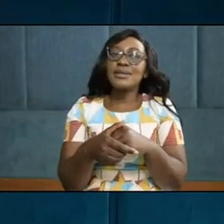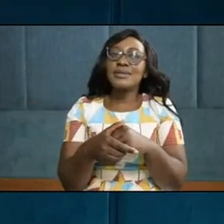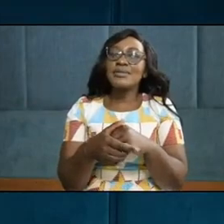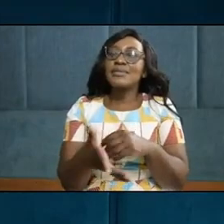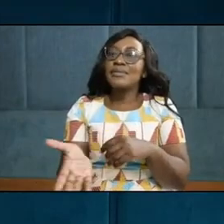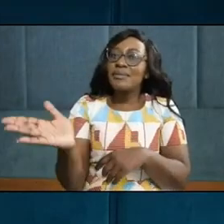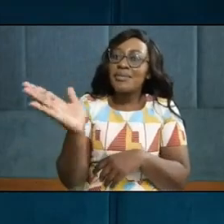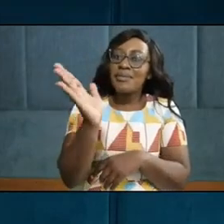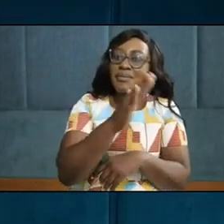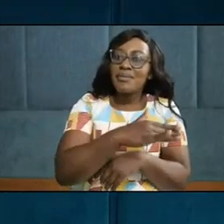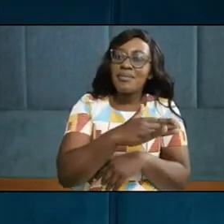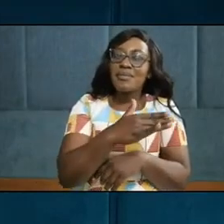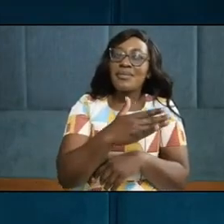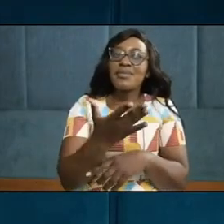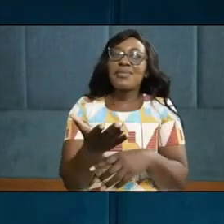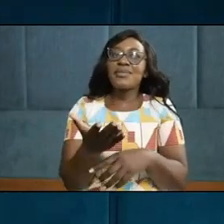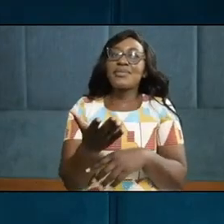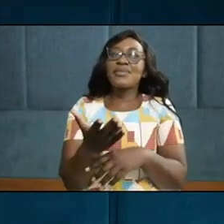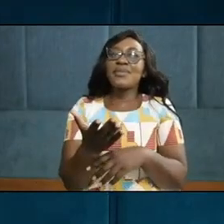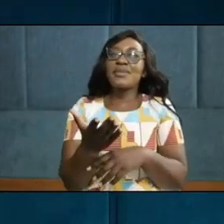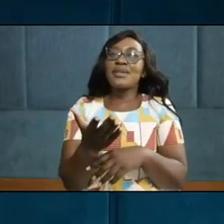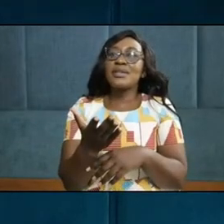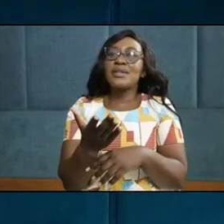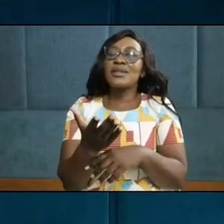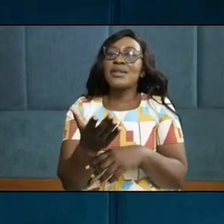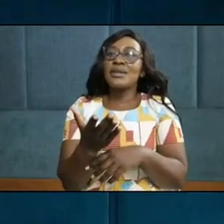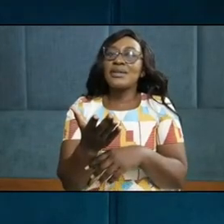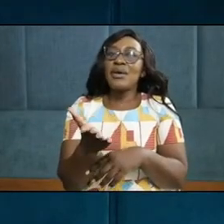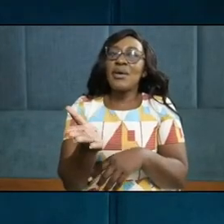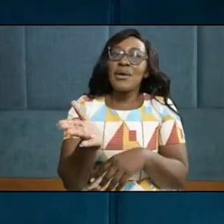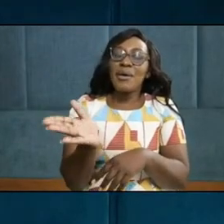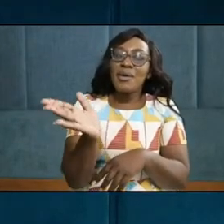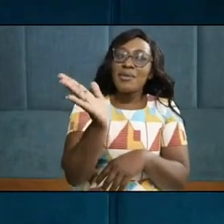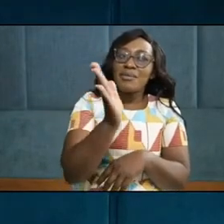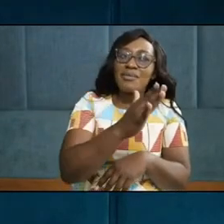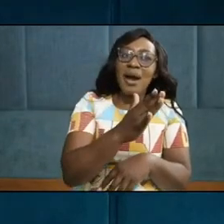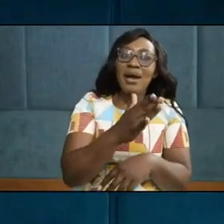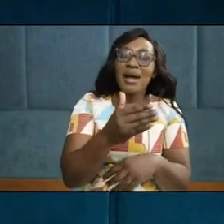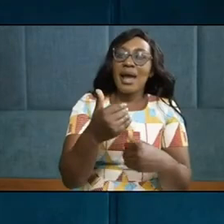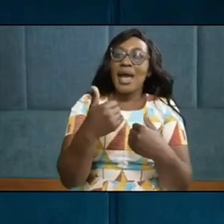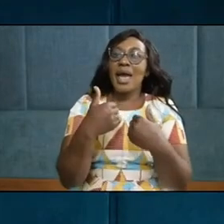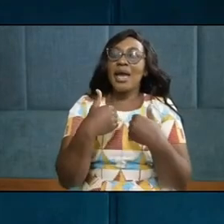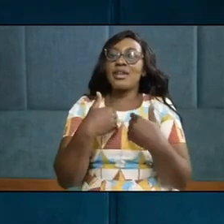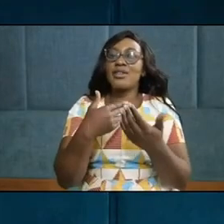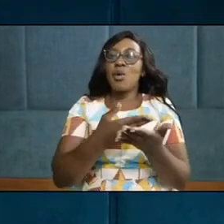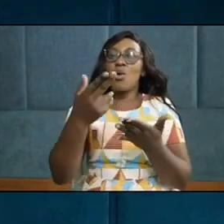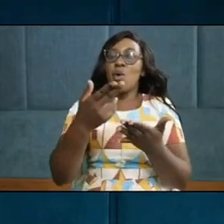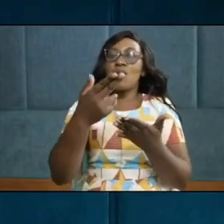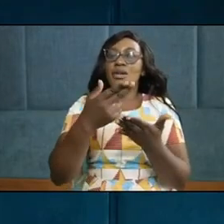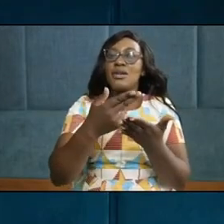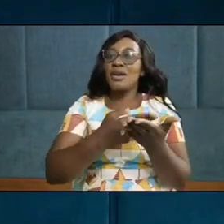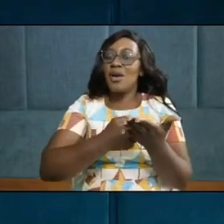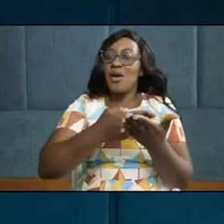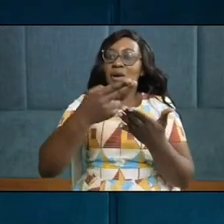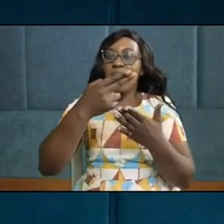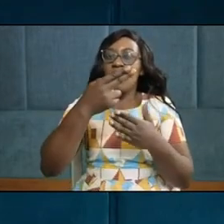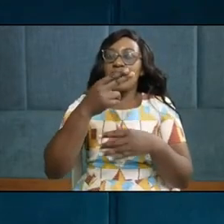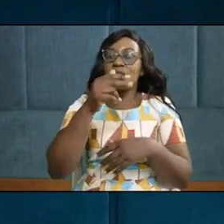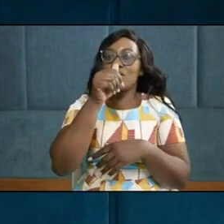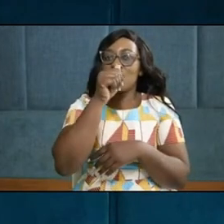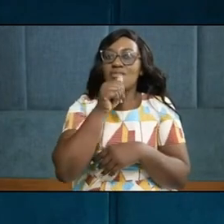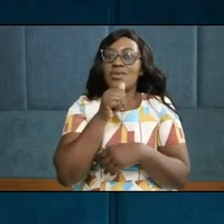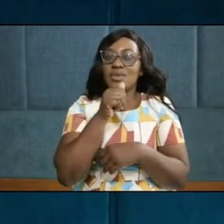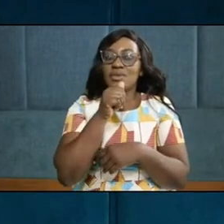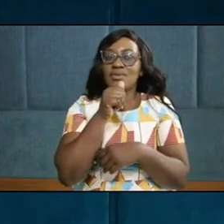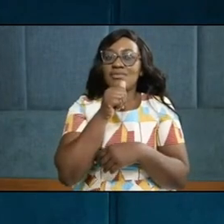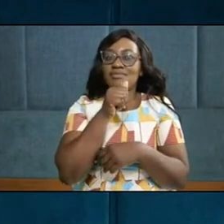They went back to third floor and had their Holy Communion. Ah, they went back to third floor and continued